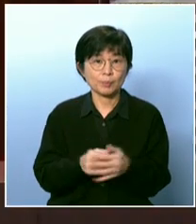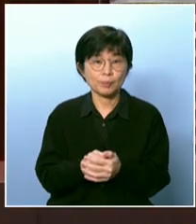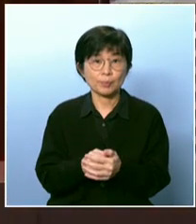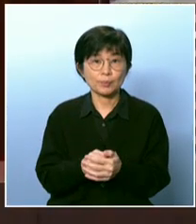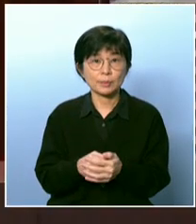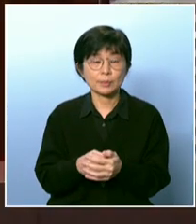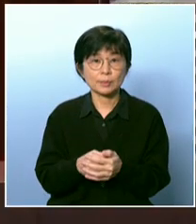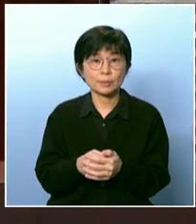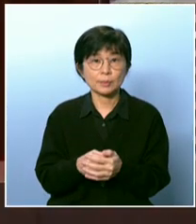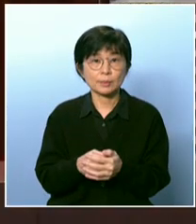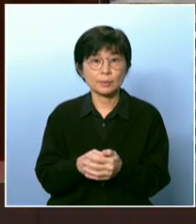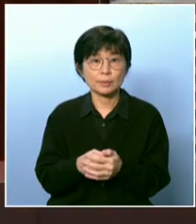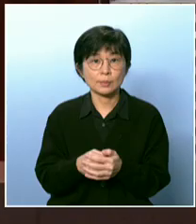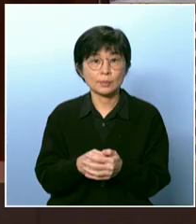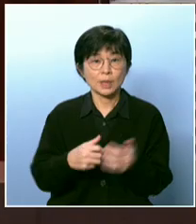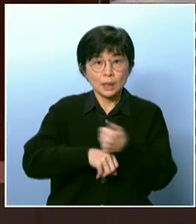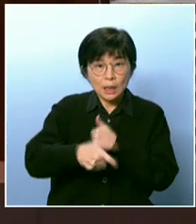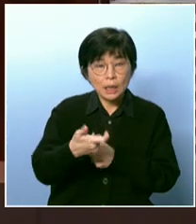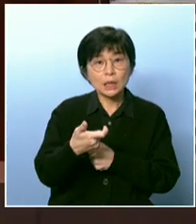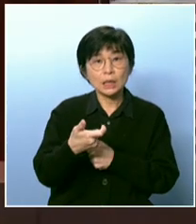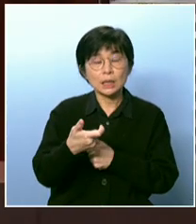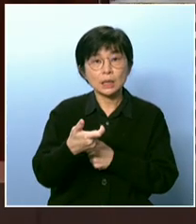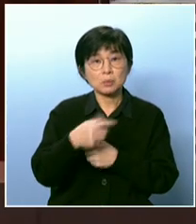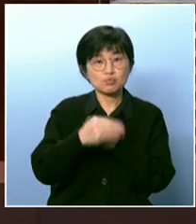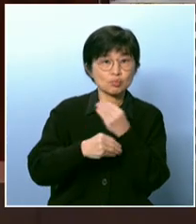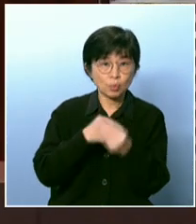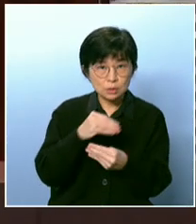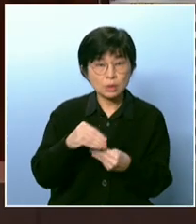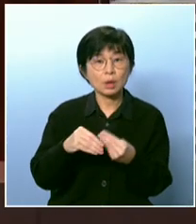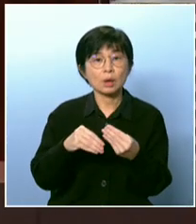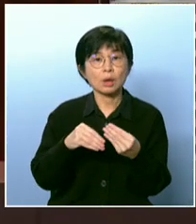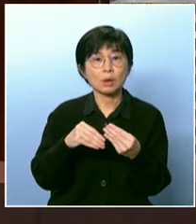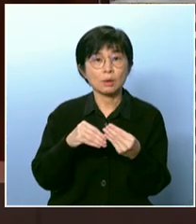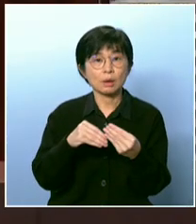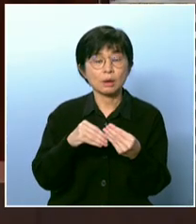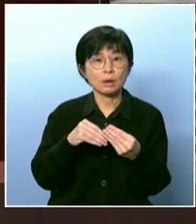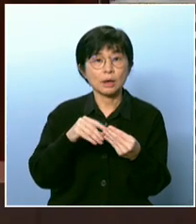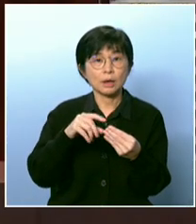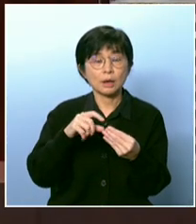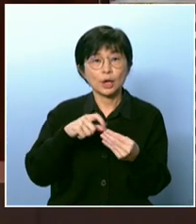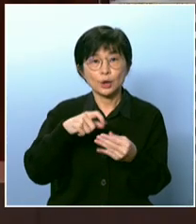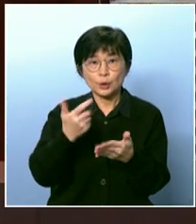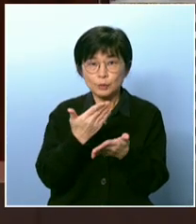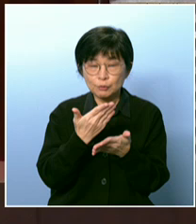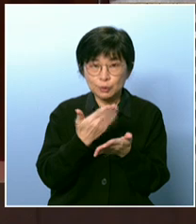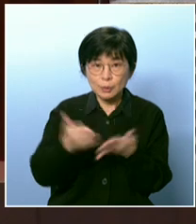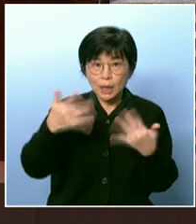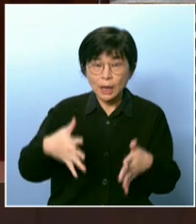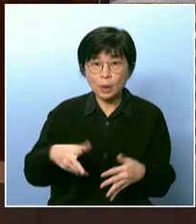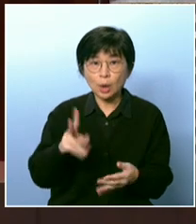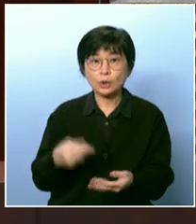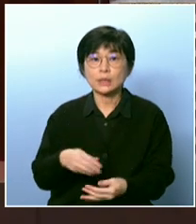the operations of the Strive and Rise program. At this moment,